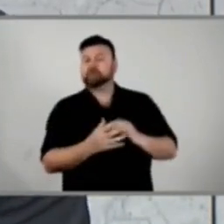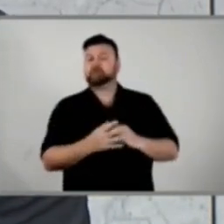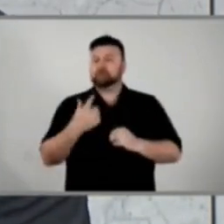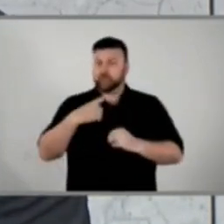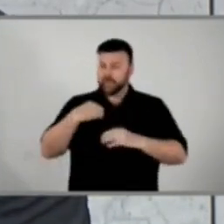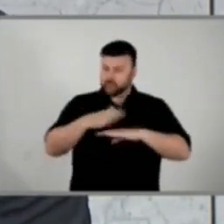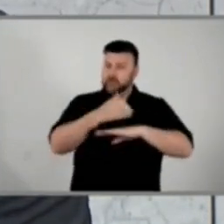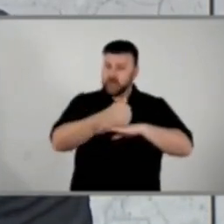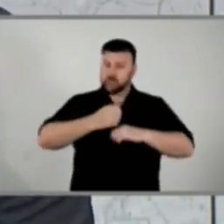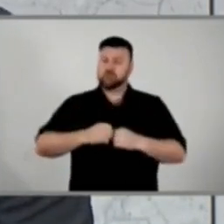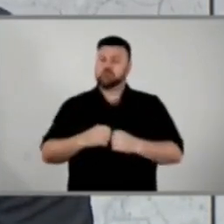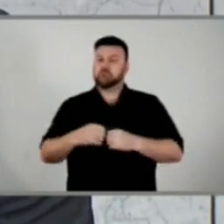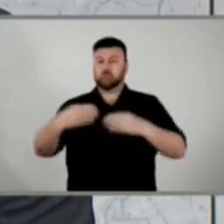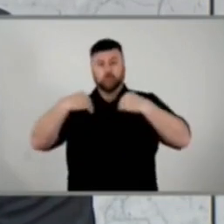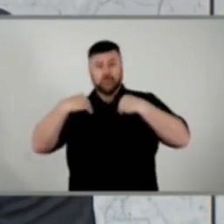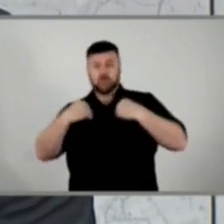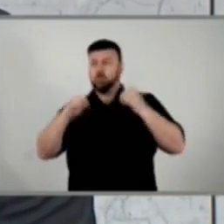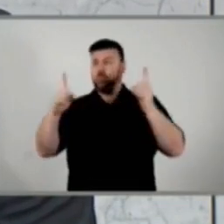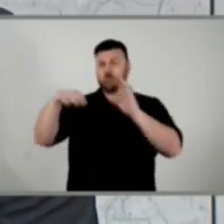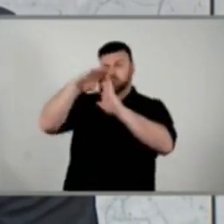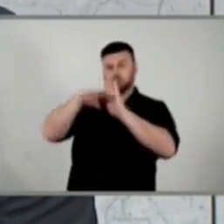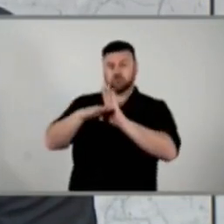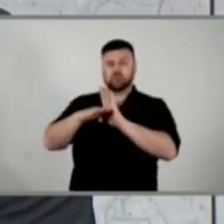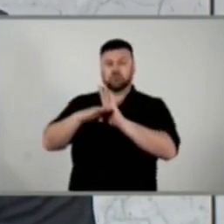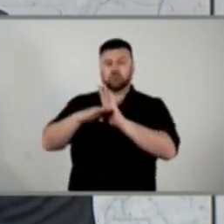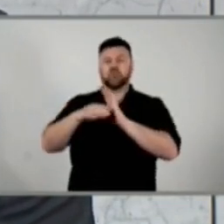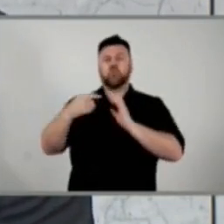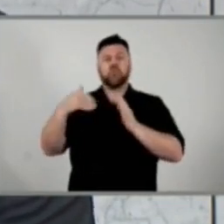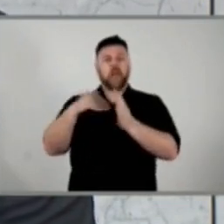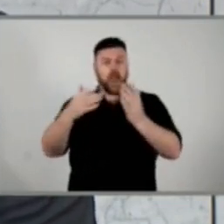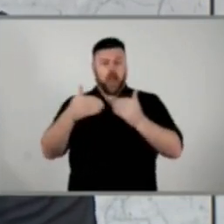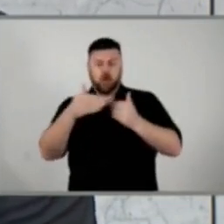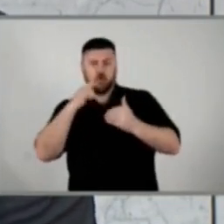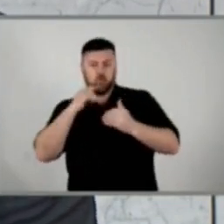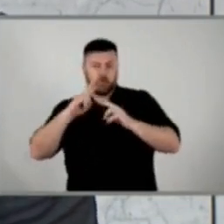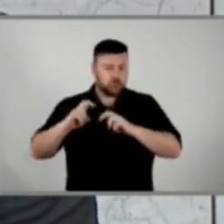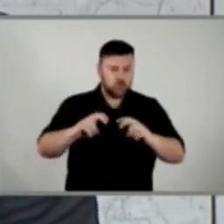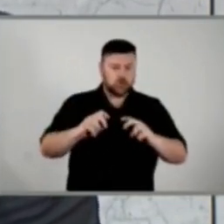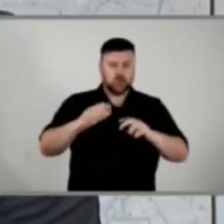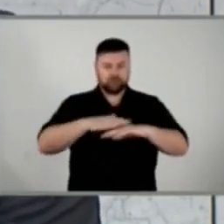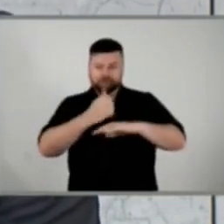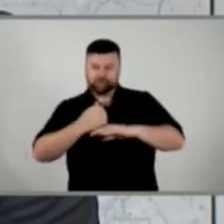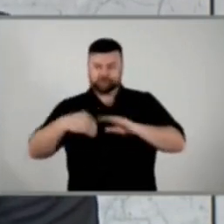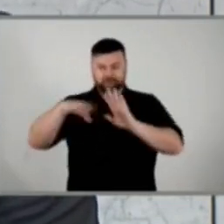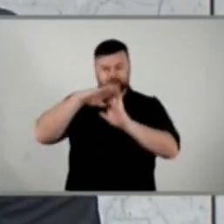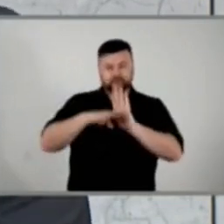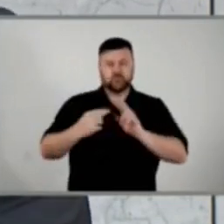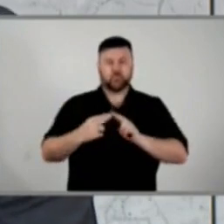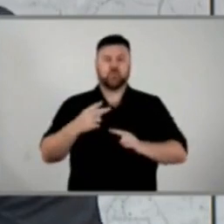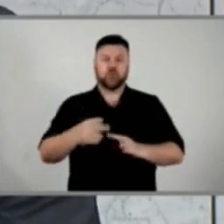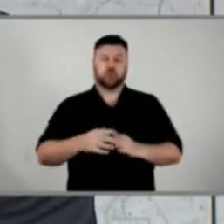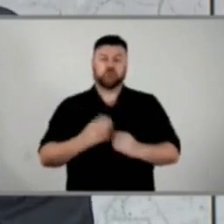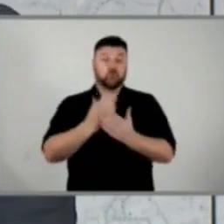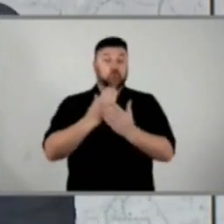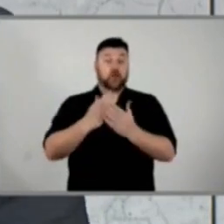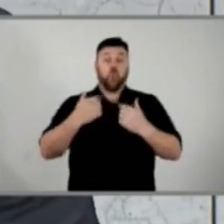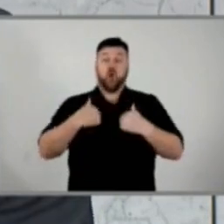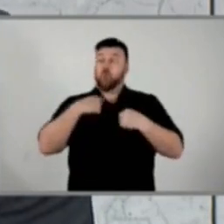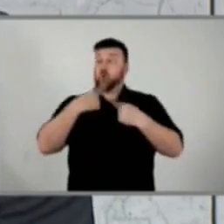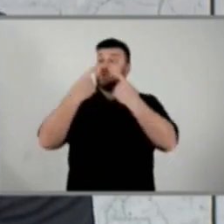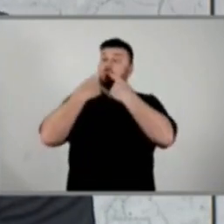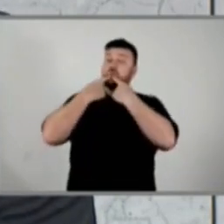commercial arrangements for that as well. So that's the work we'll do now. I think what's important is what we're signalling to the community, and whether